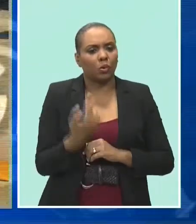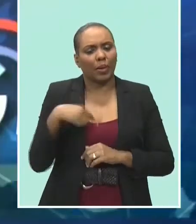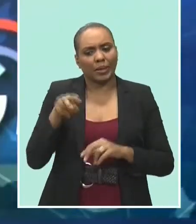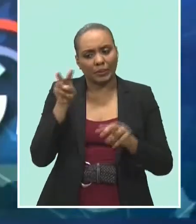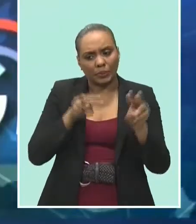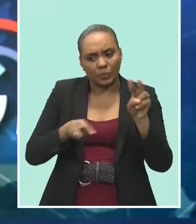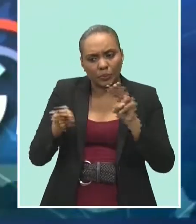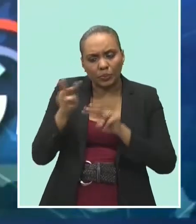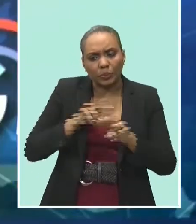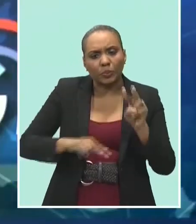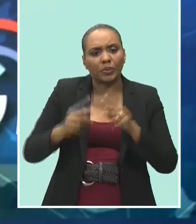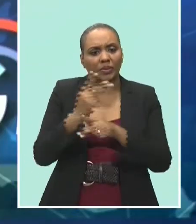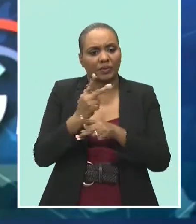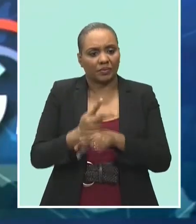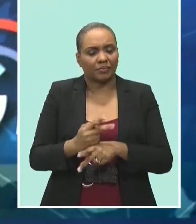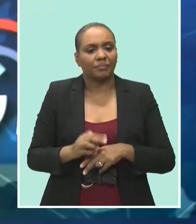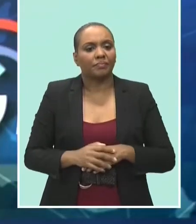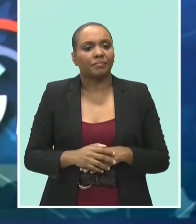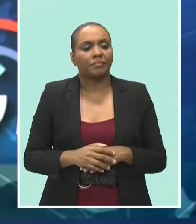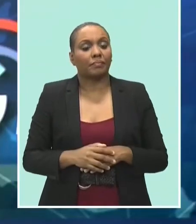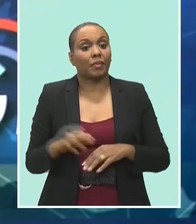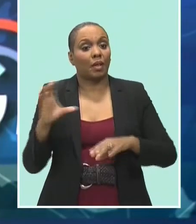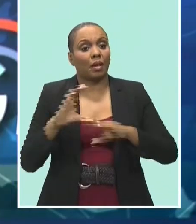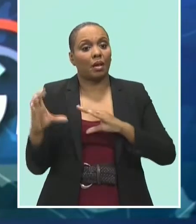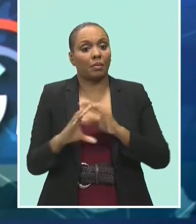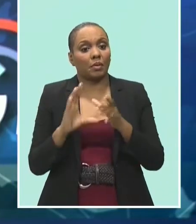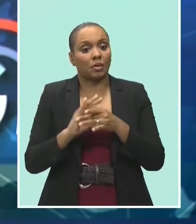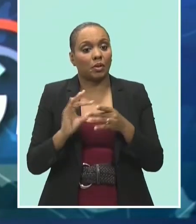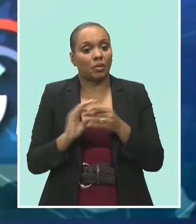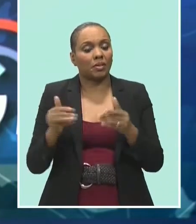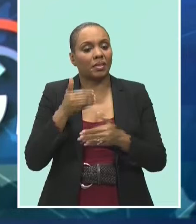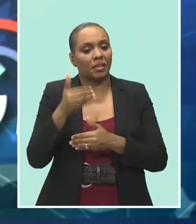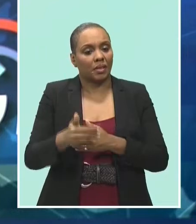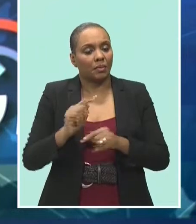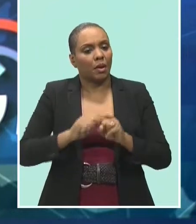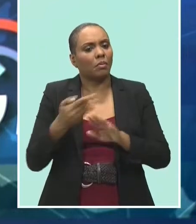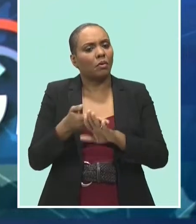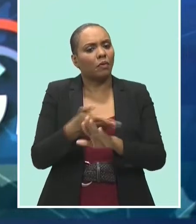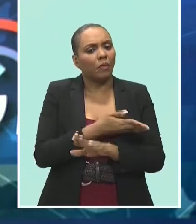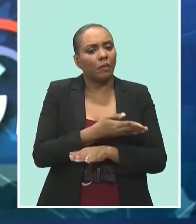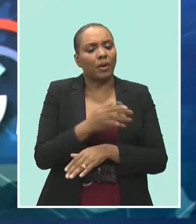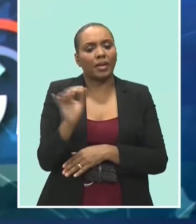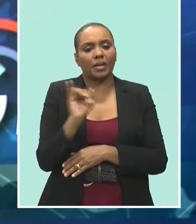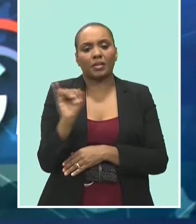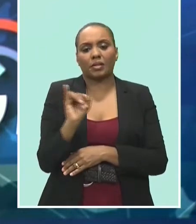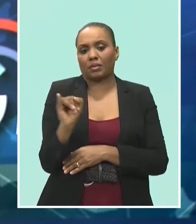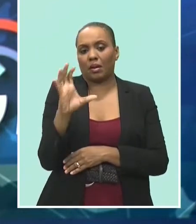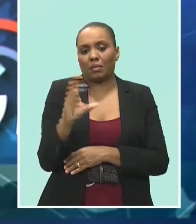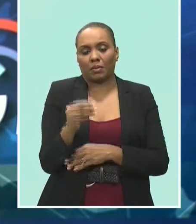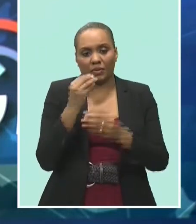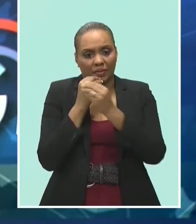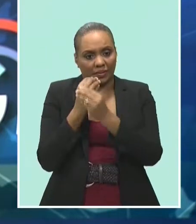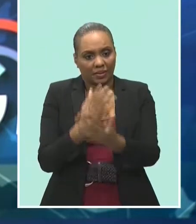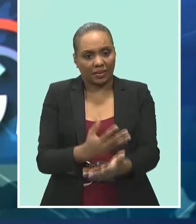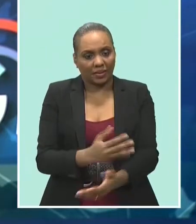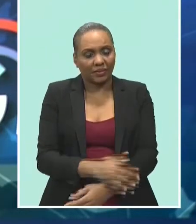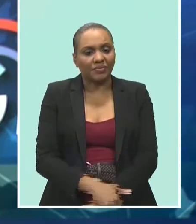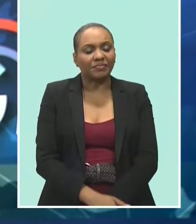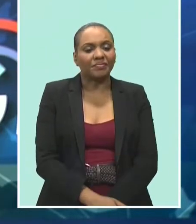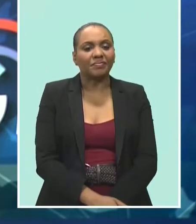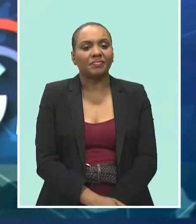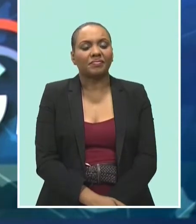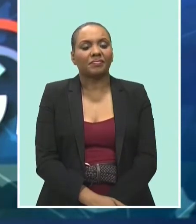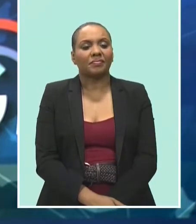them. Still to come, a look at some of the stories making headlines across the region. But before we get there, here's a tip from Cooperators